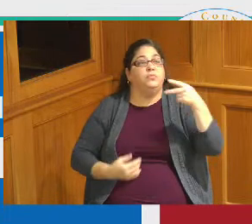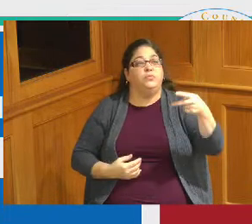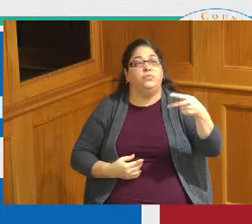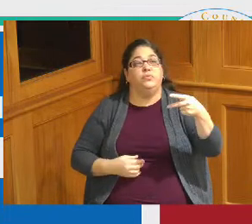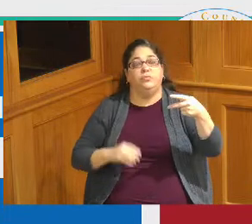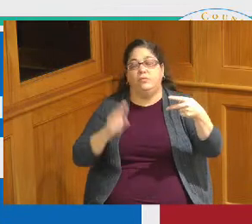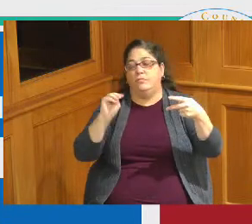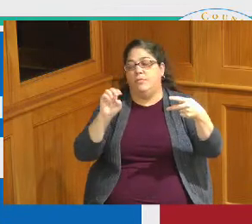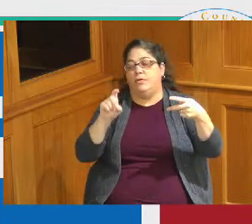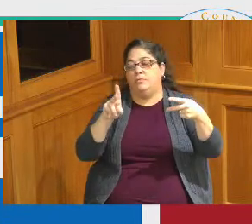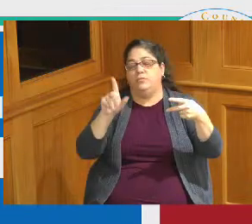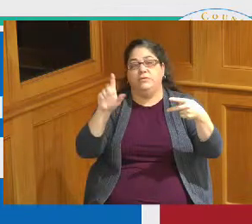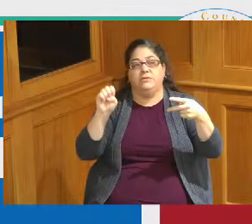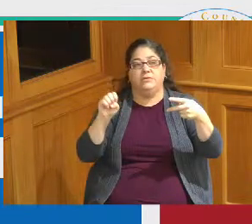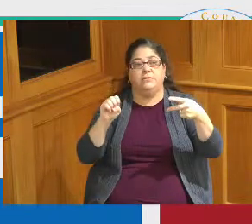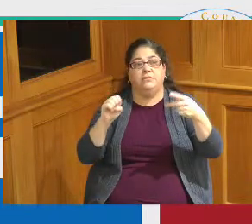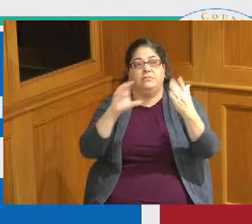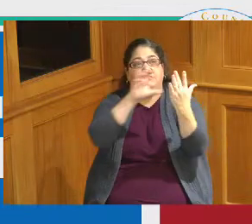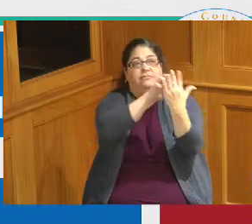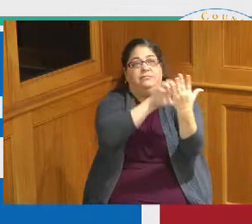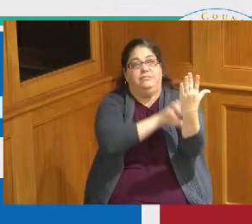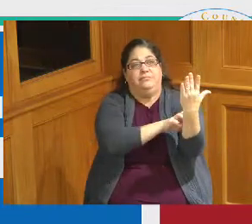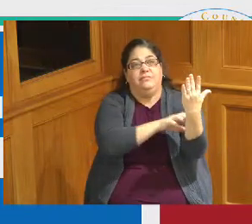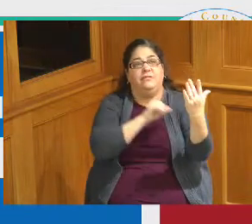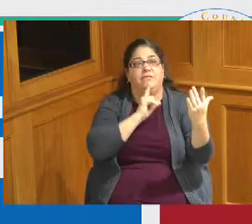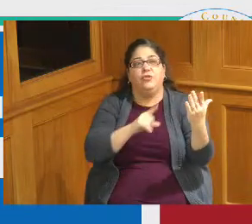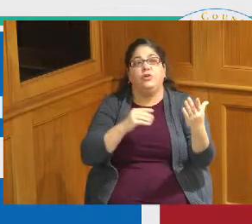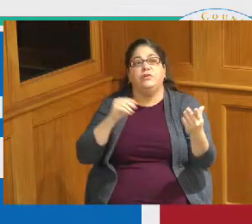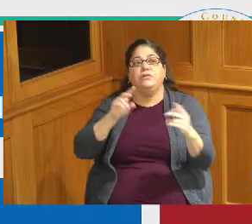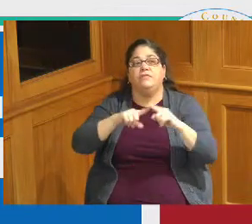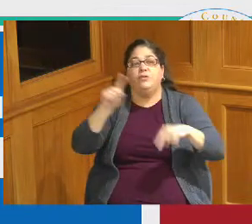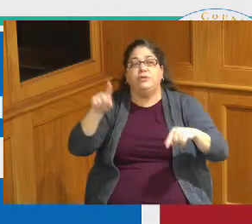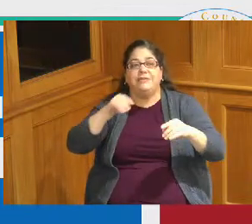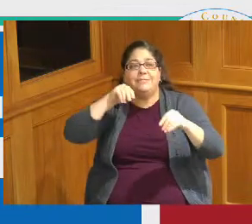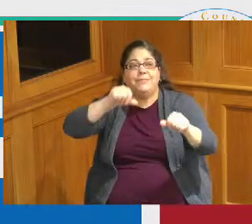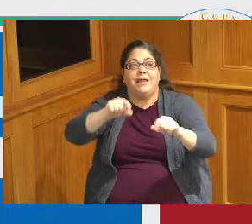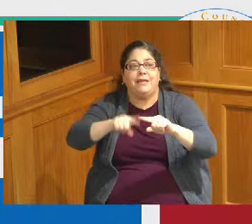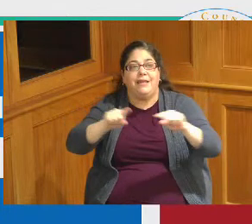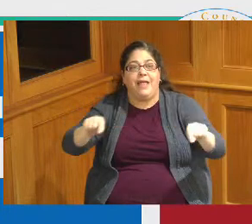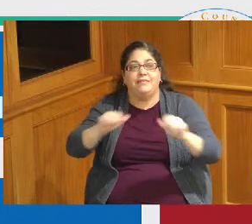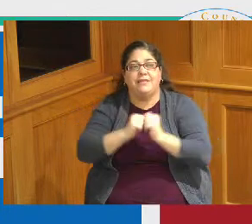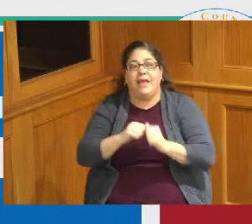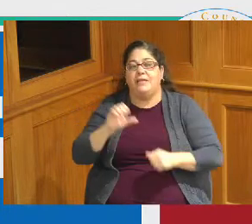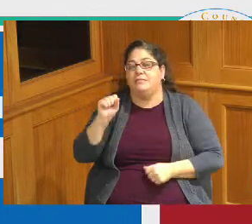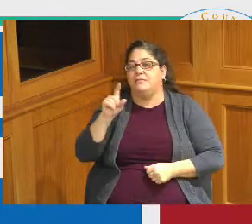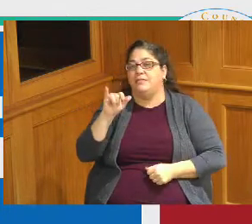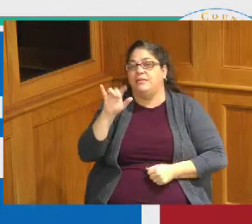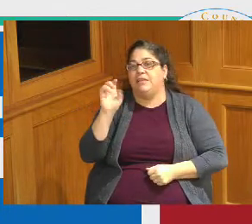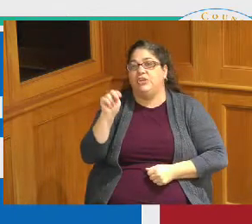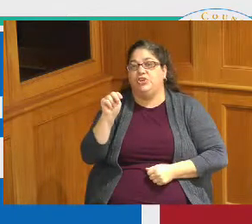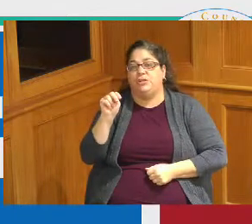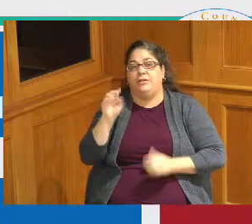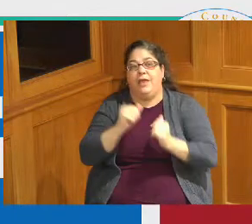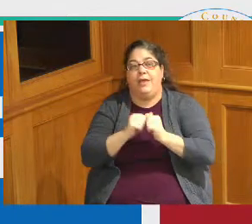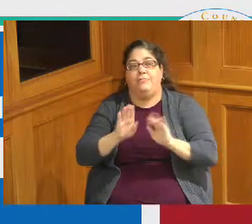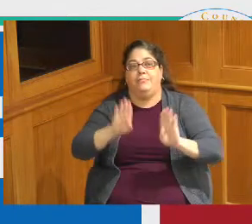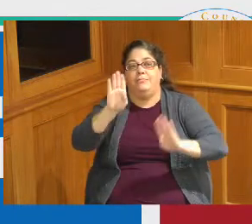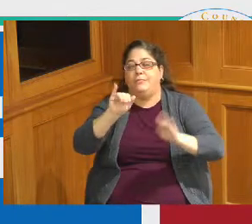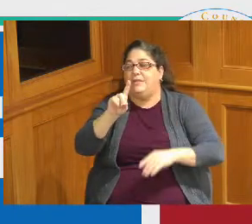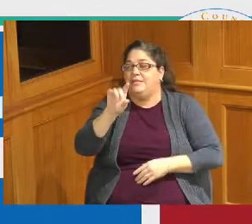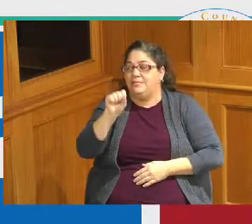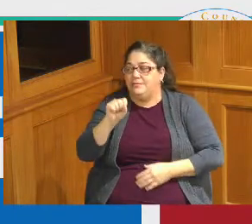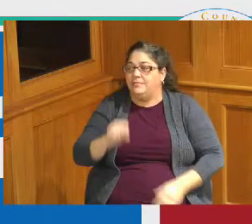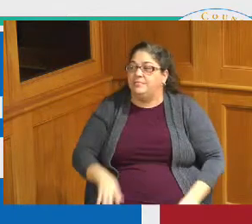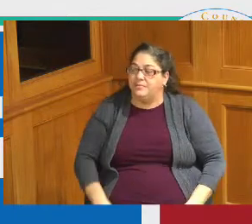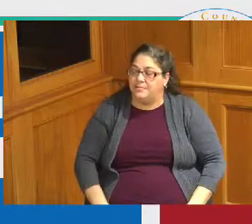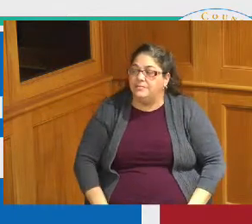to finish: solicitation and bids, and the diversity spend analysis. And we're working to get that done by the end of November. And we've already